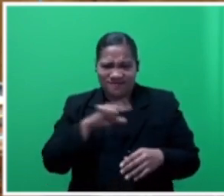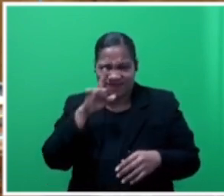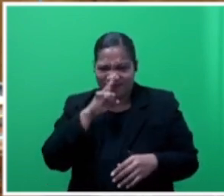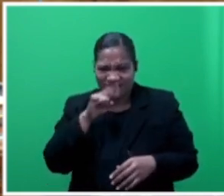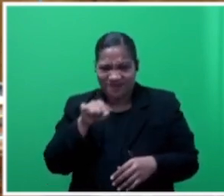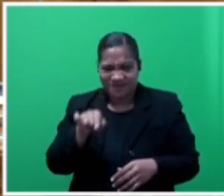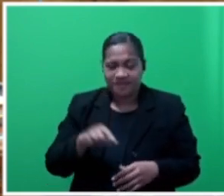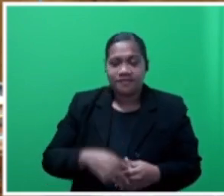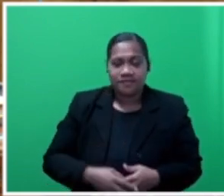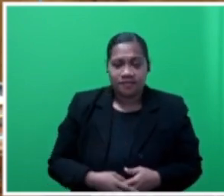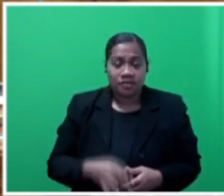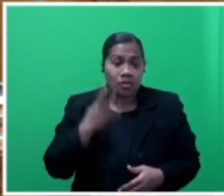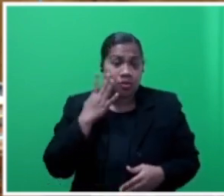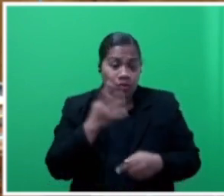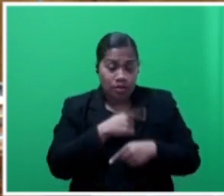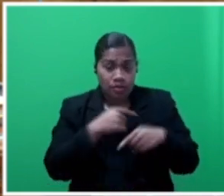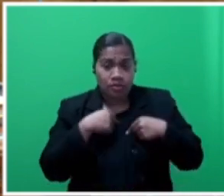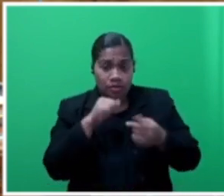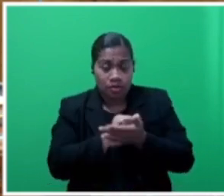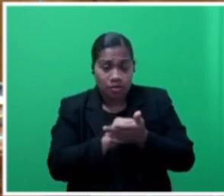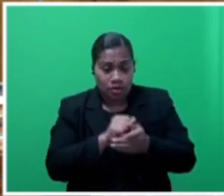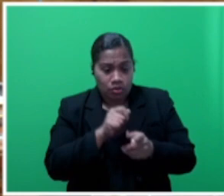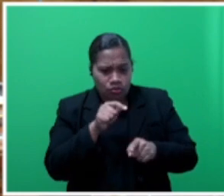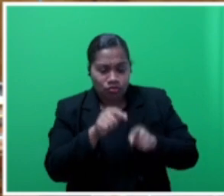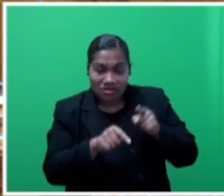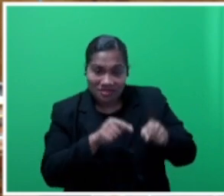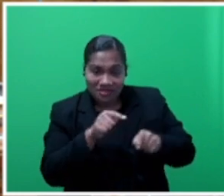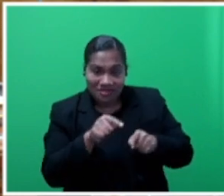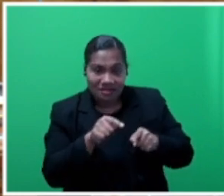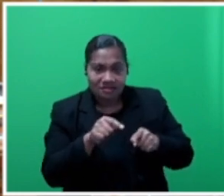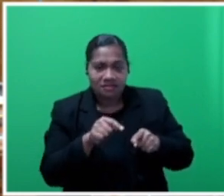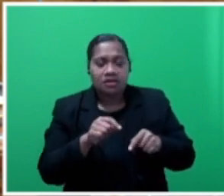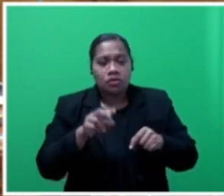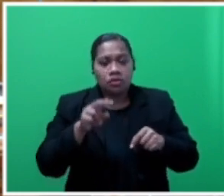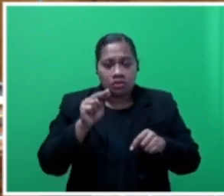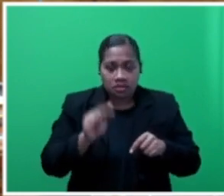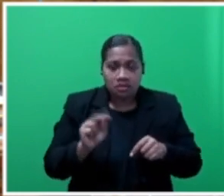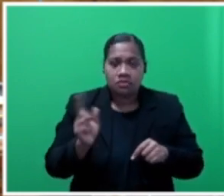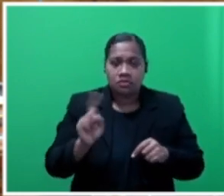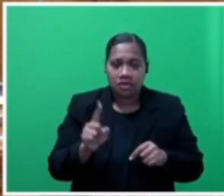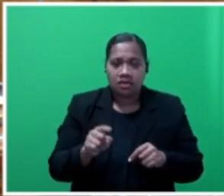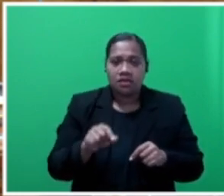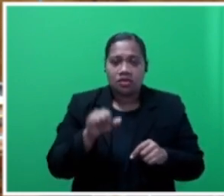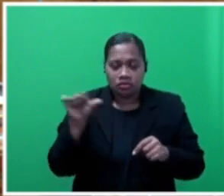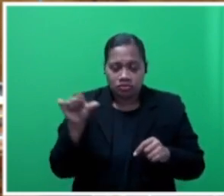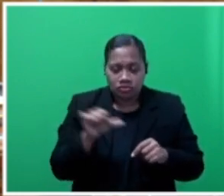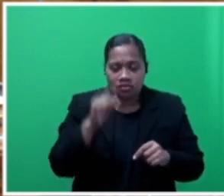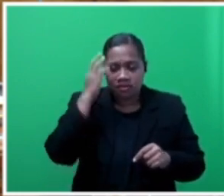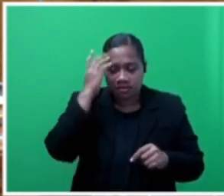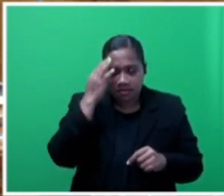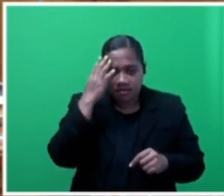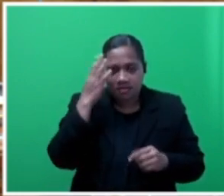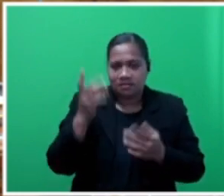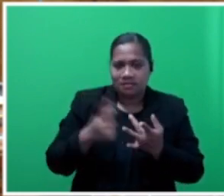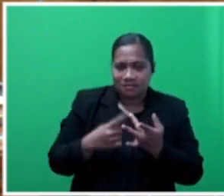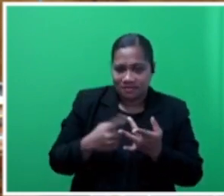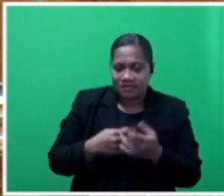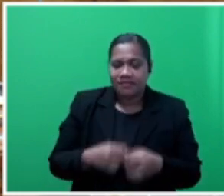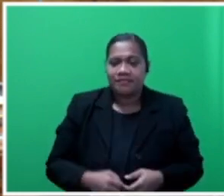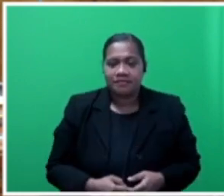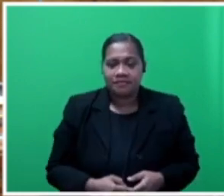When we constructively criticize and suggest alternatives to be considered, his latest